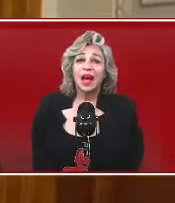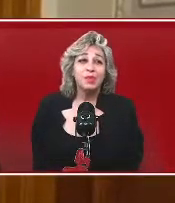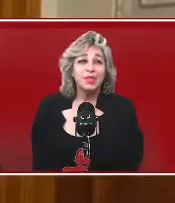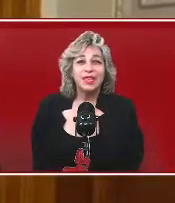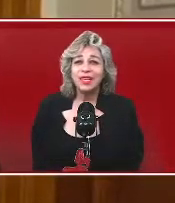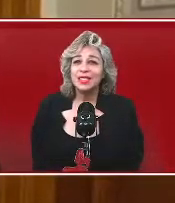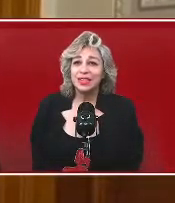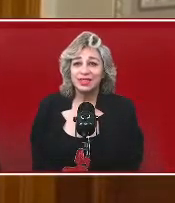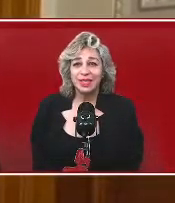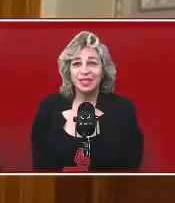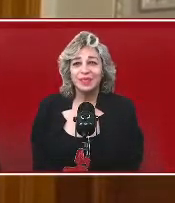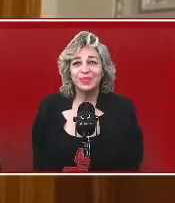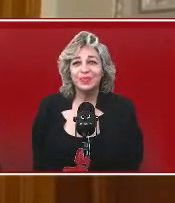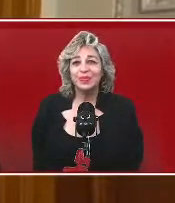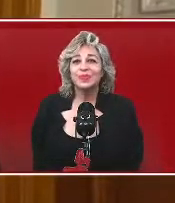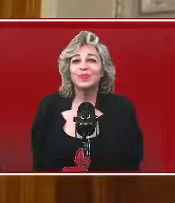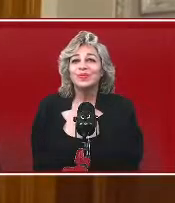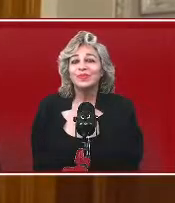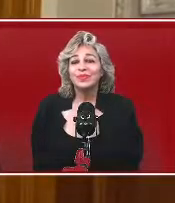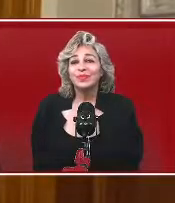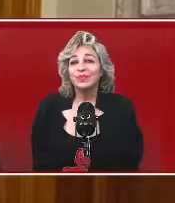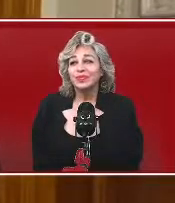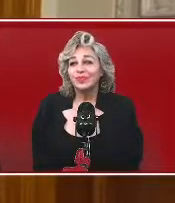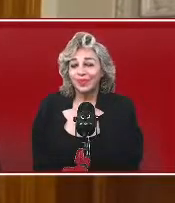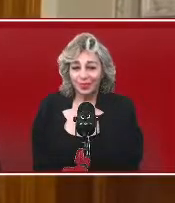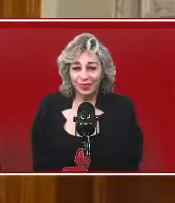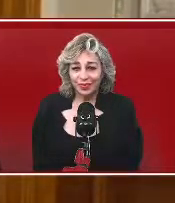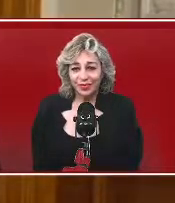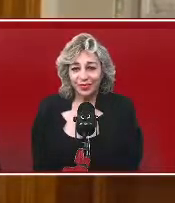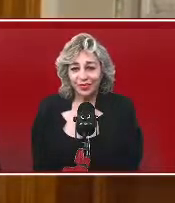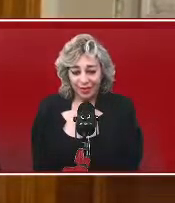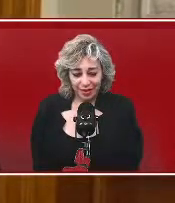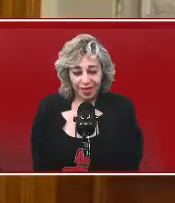hipertensos. Hypertensives. A nuestros